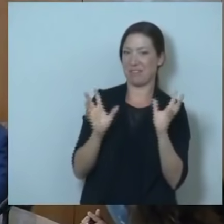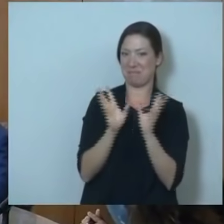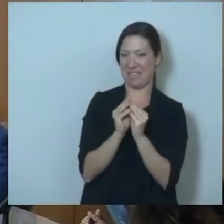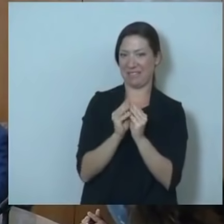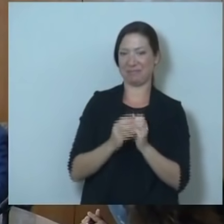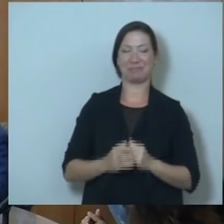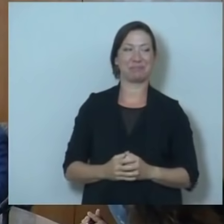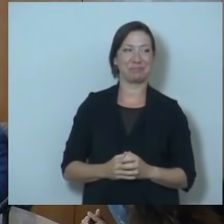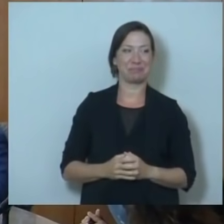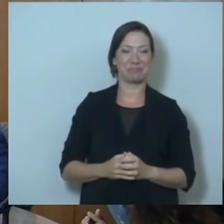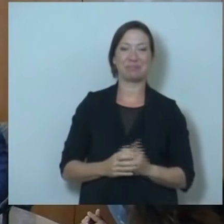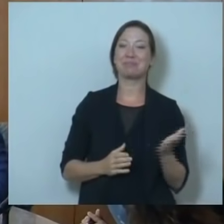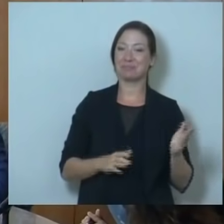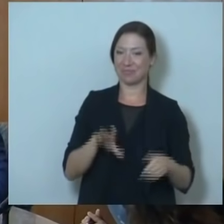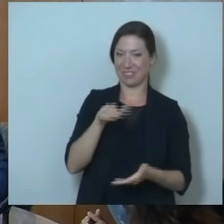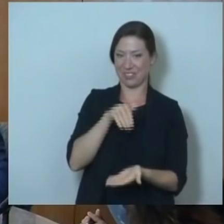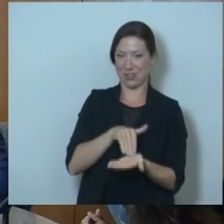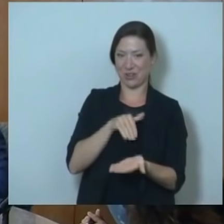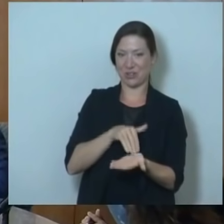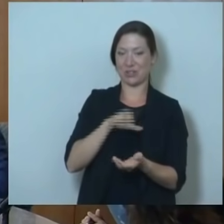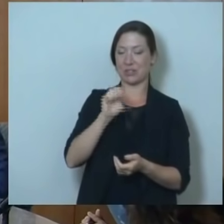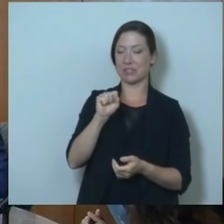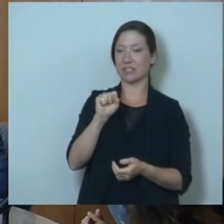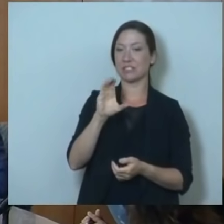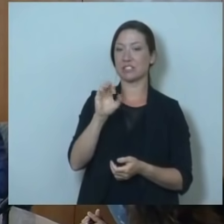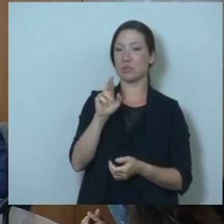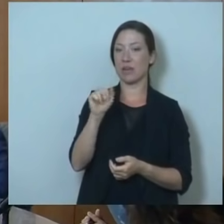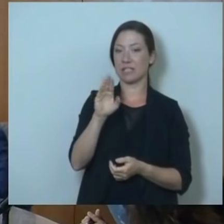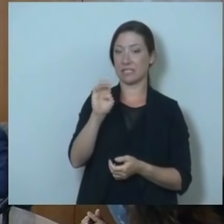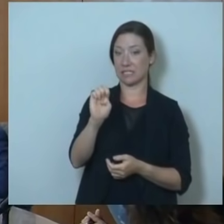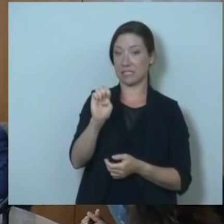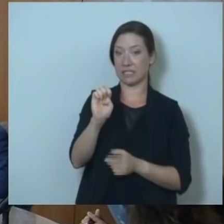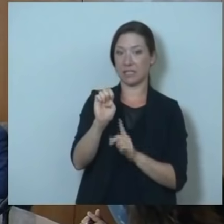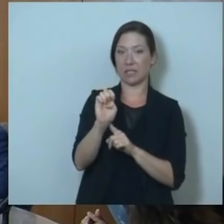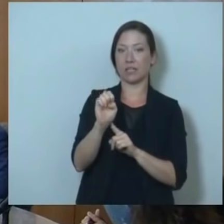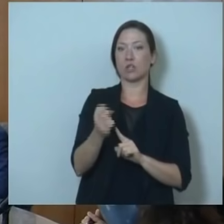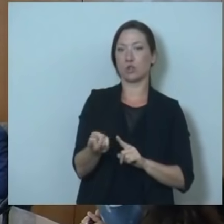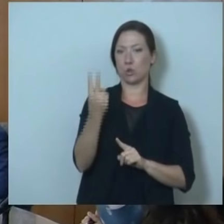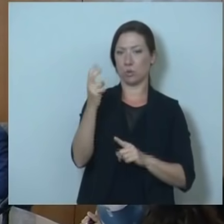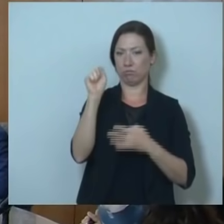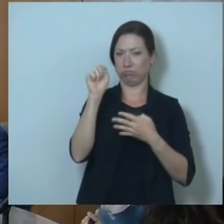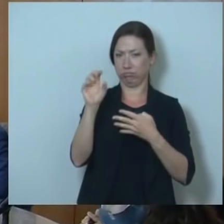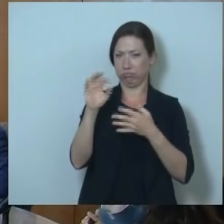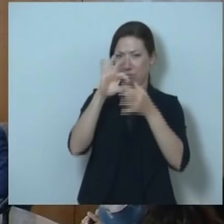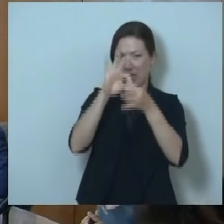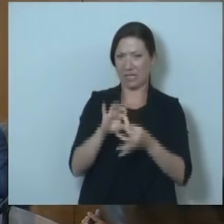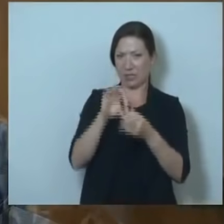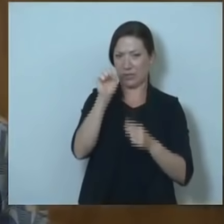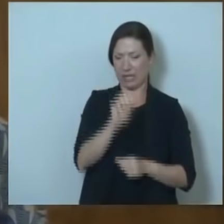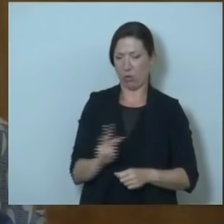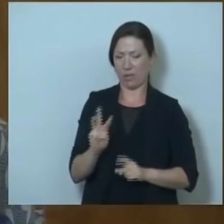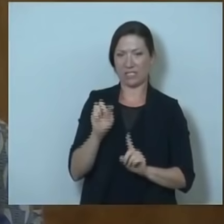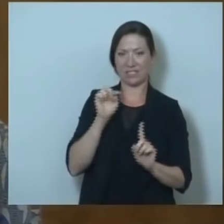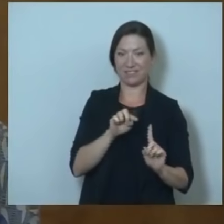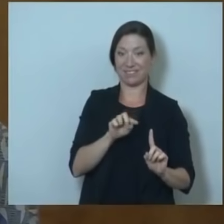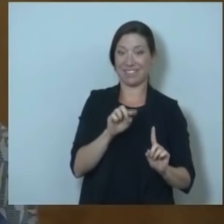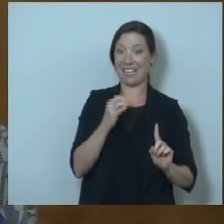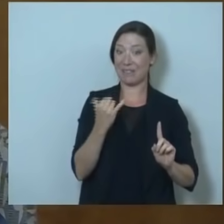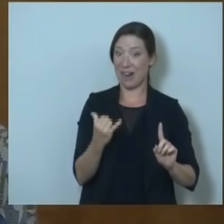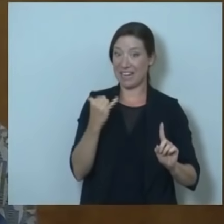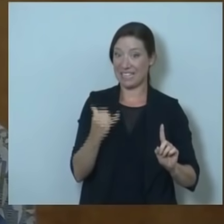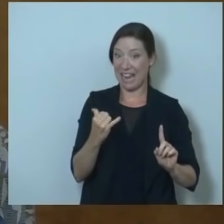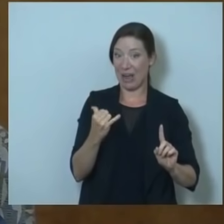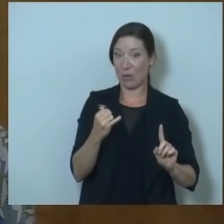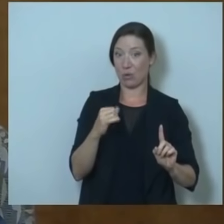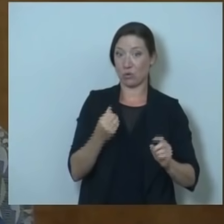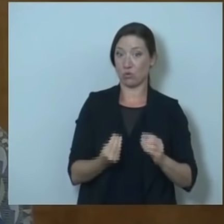addition, Governor. Two other things about the Southwest. Number one is that it has the second fastest growth rate in